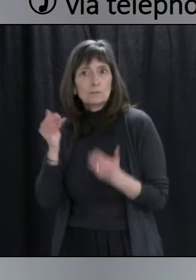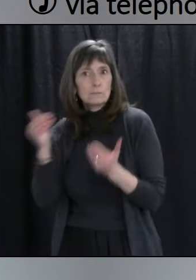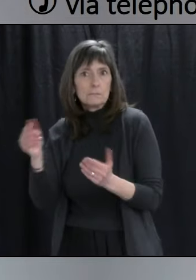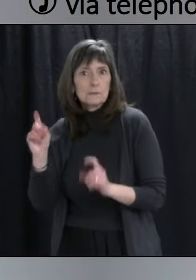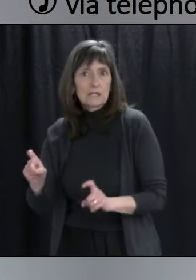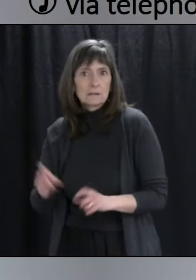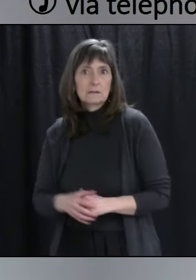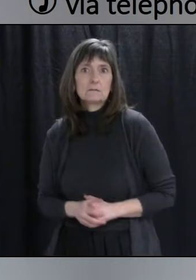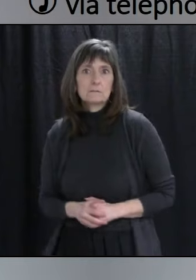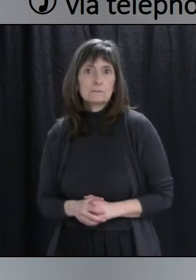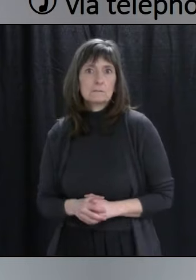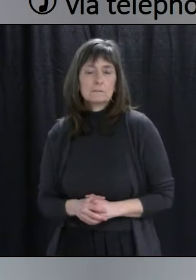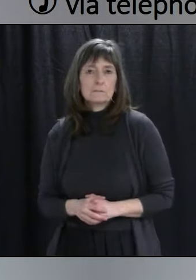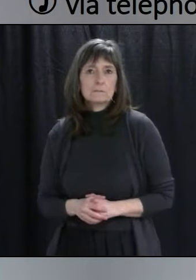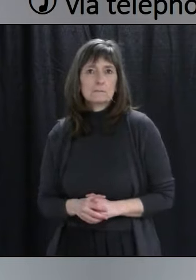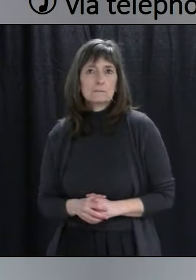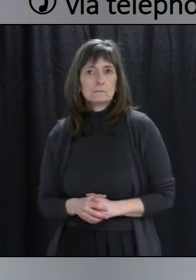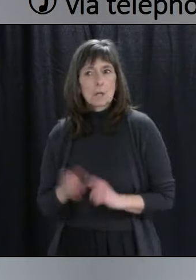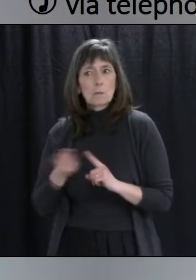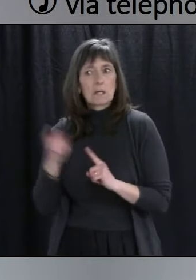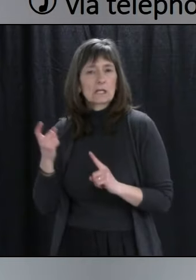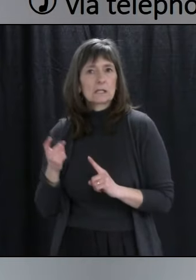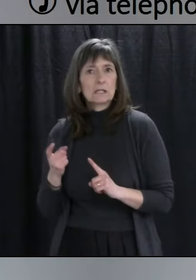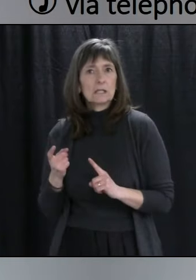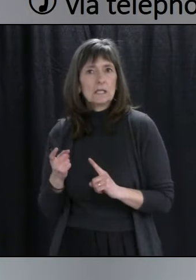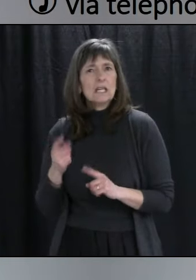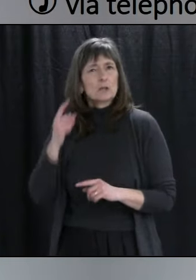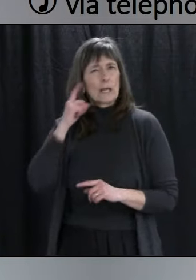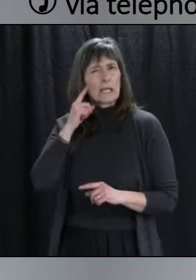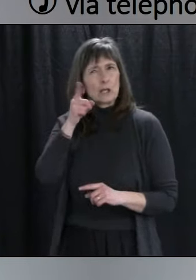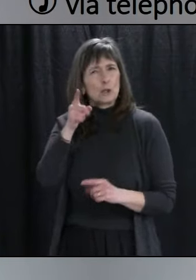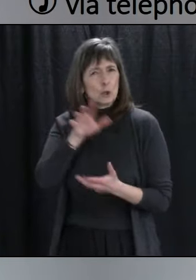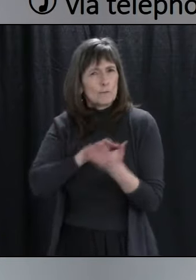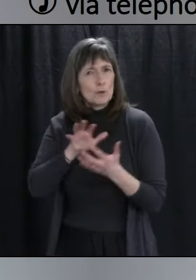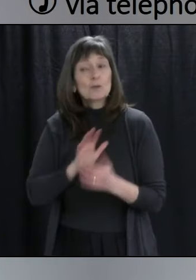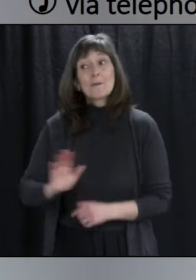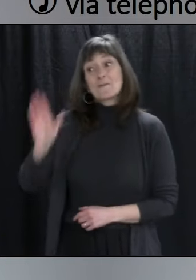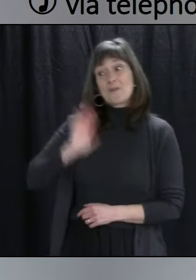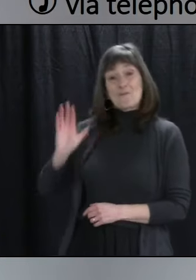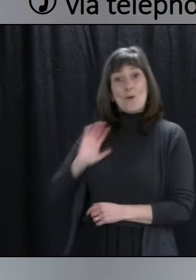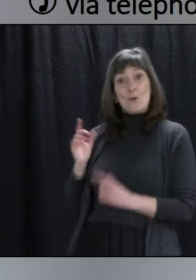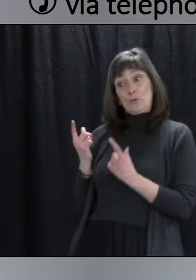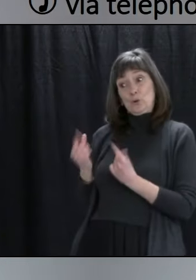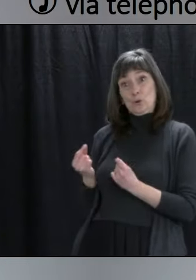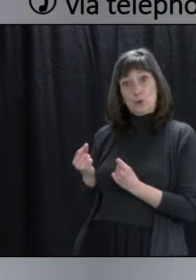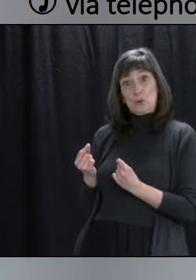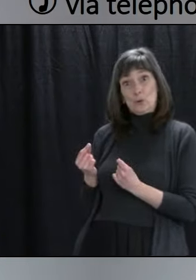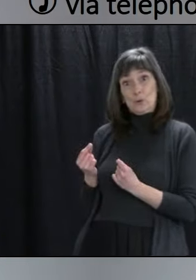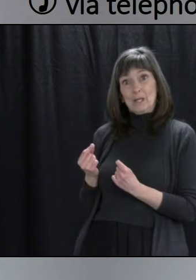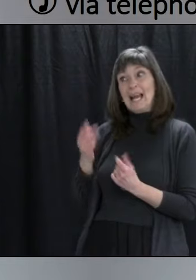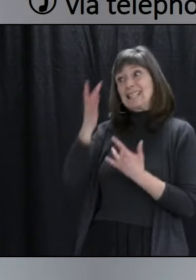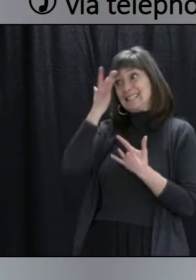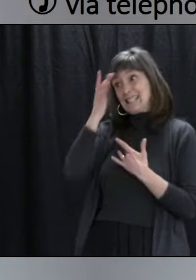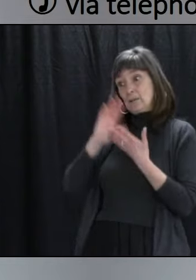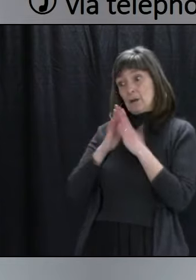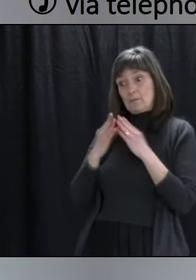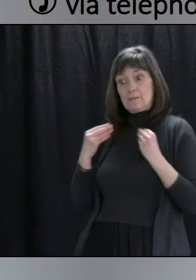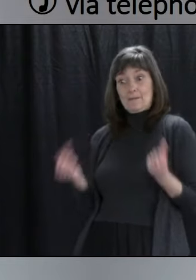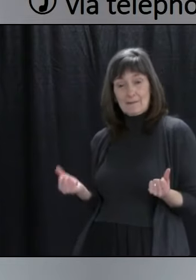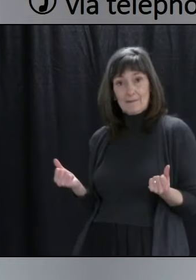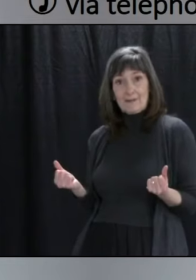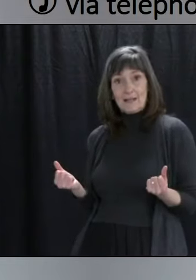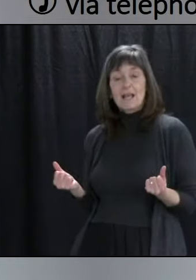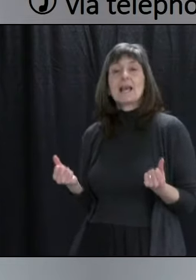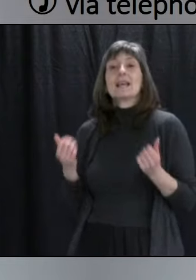on their ILI panel. So I think what you're doing is confusing past symptoms which have resolved with the current problem